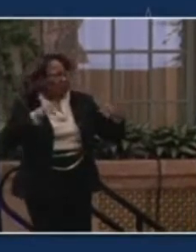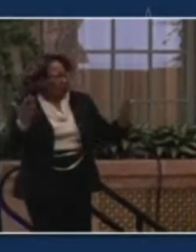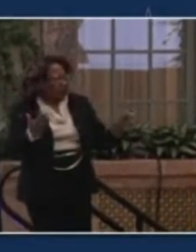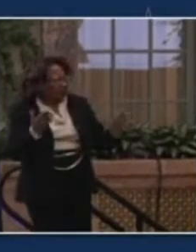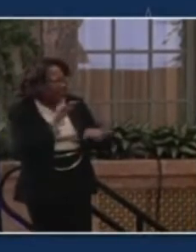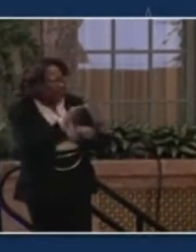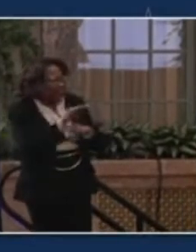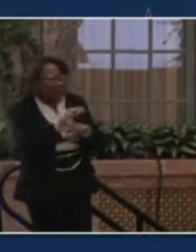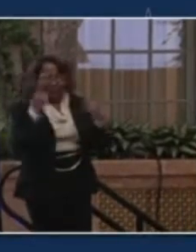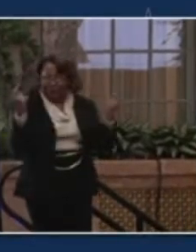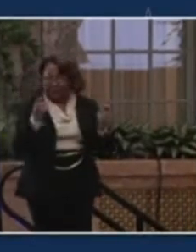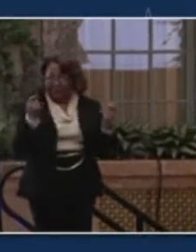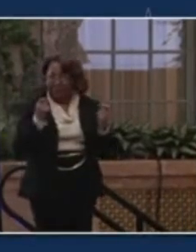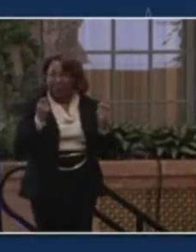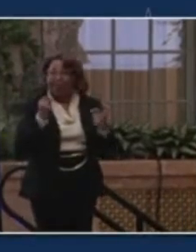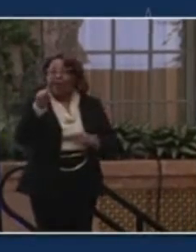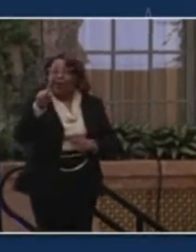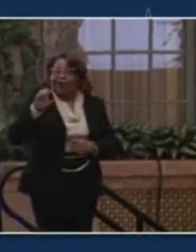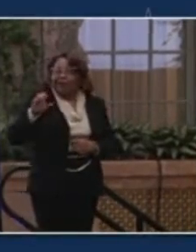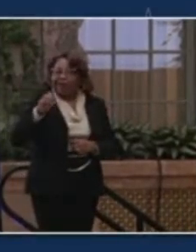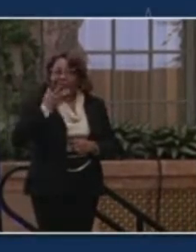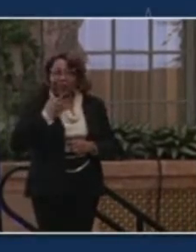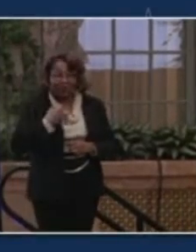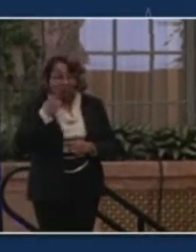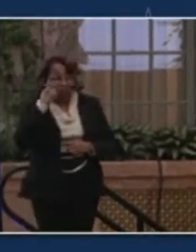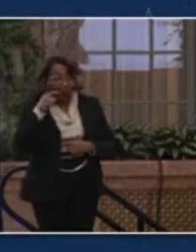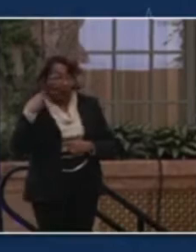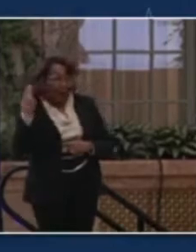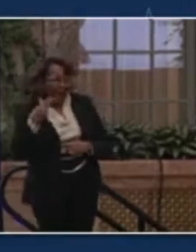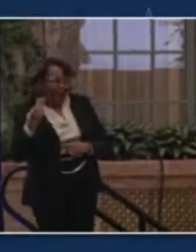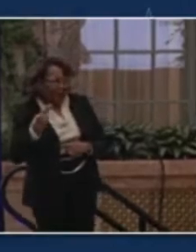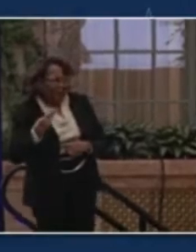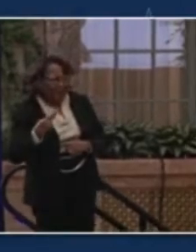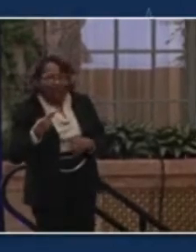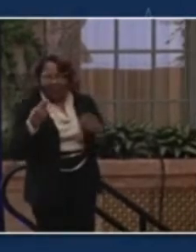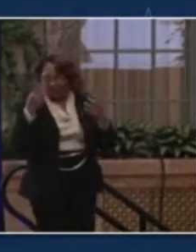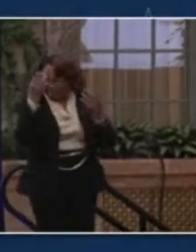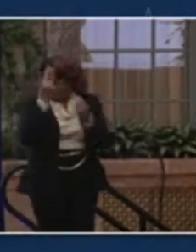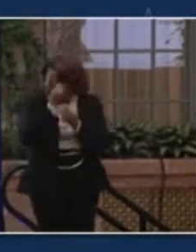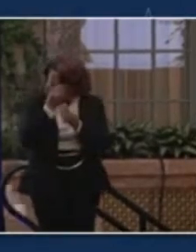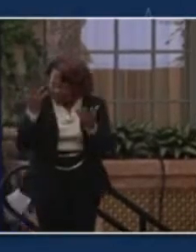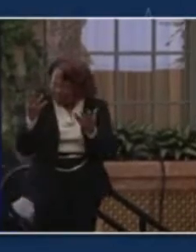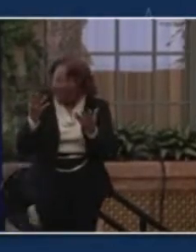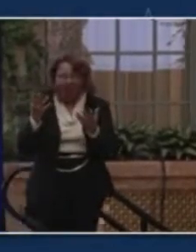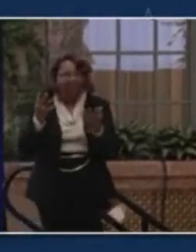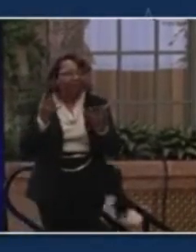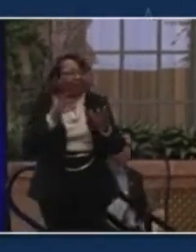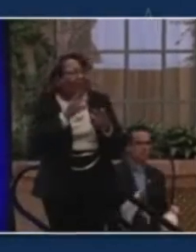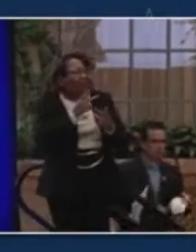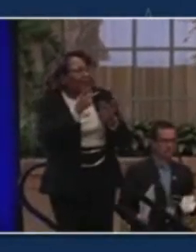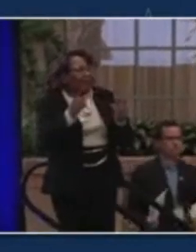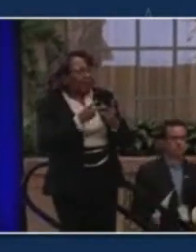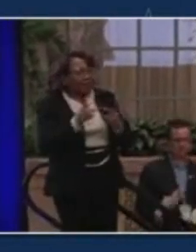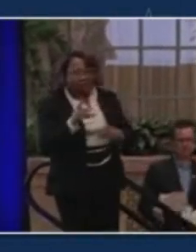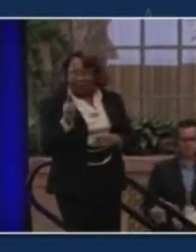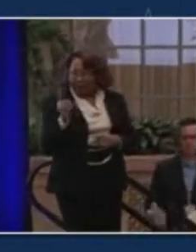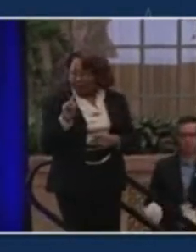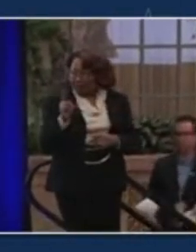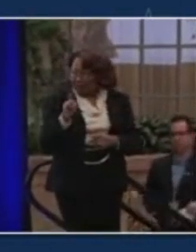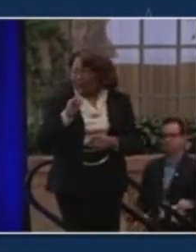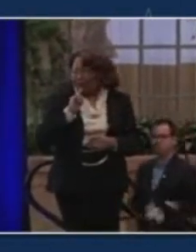to celebrate the 100th birthday of Harold. I just want to call our attention to the place that we're in this